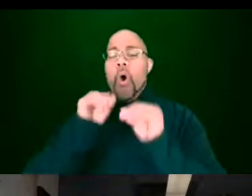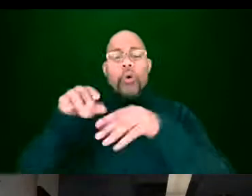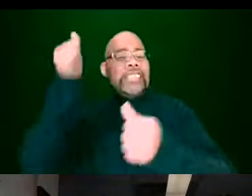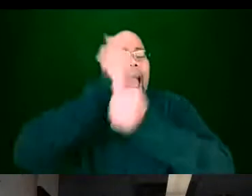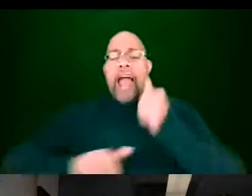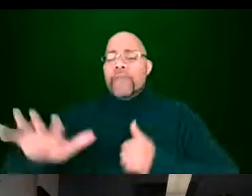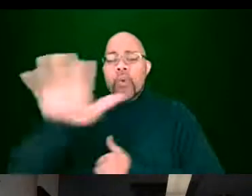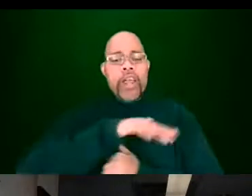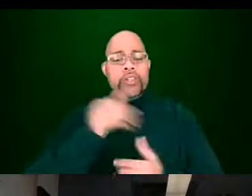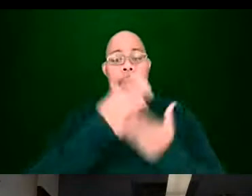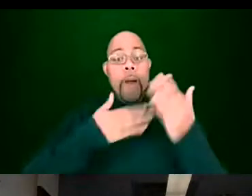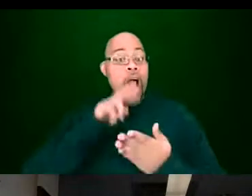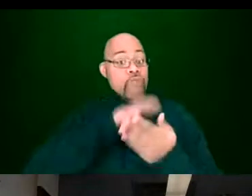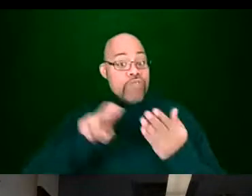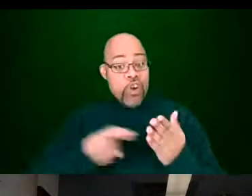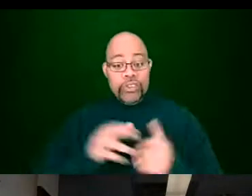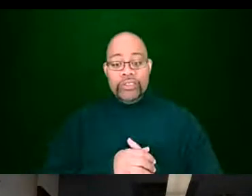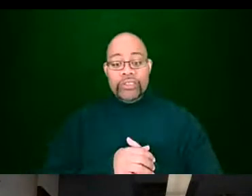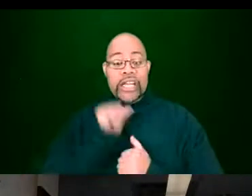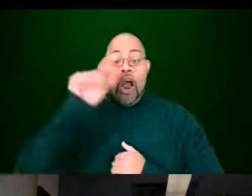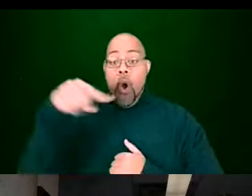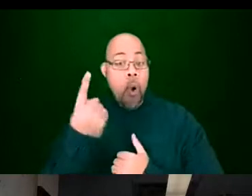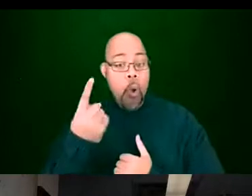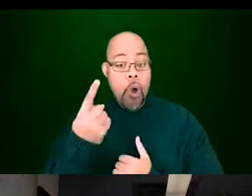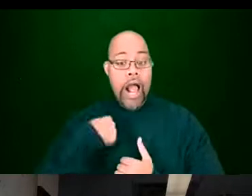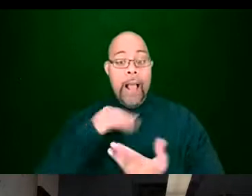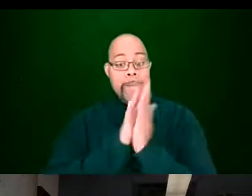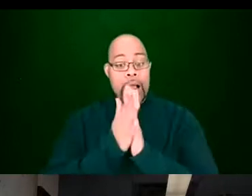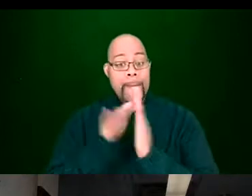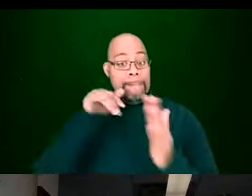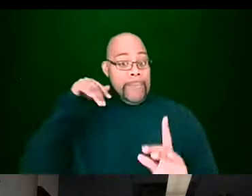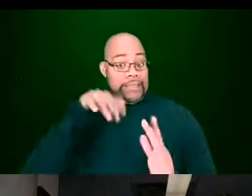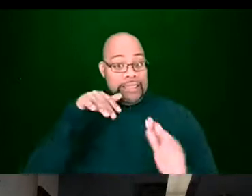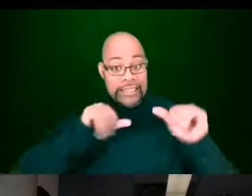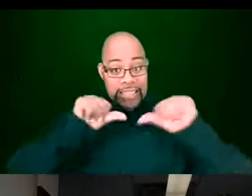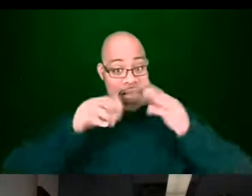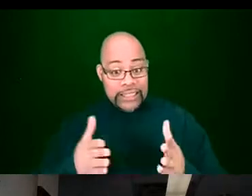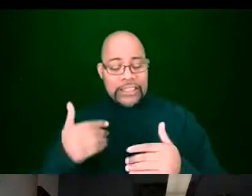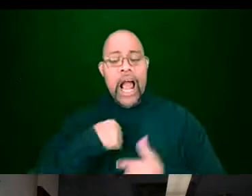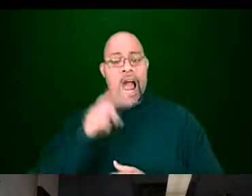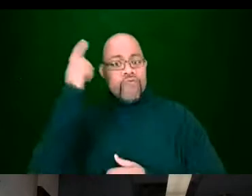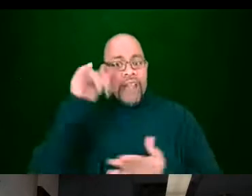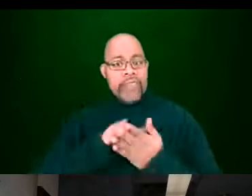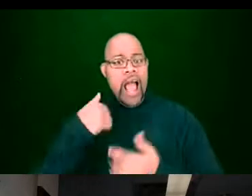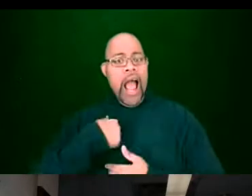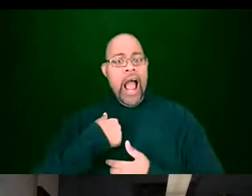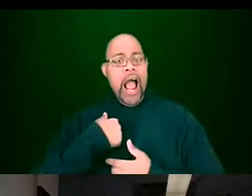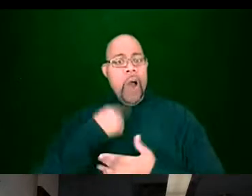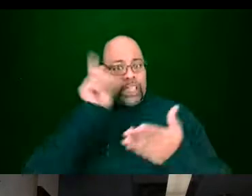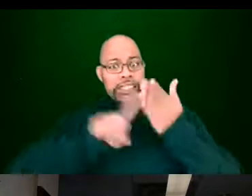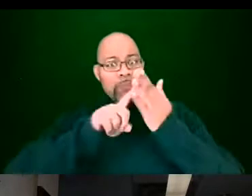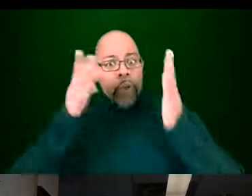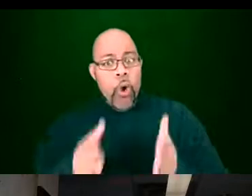everywhere. So as part of my research, not only was I becoming a scientist, I realized that I was an